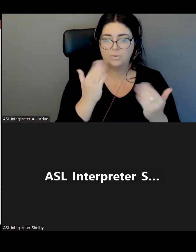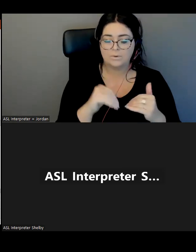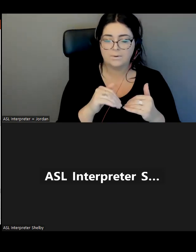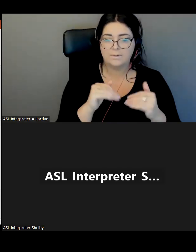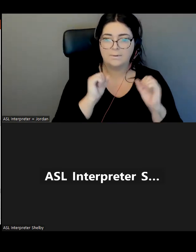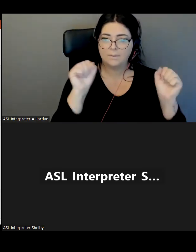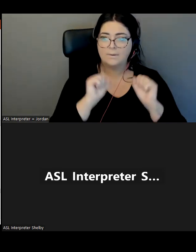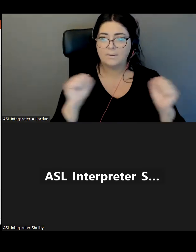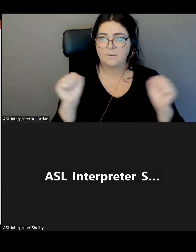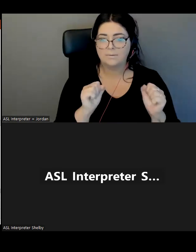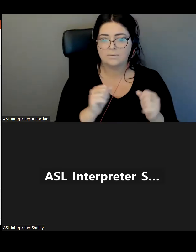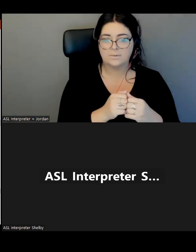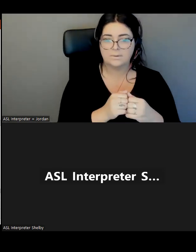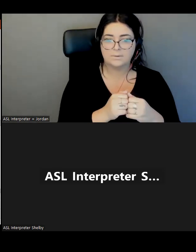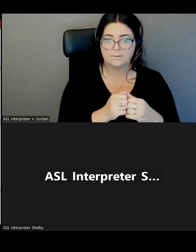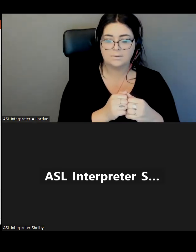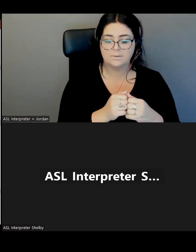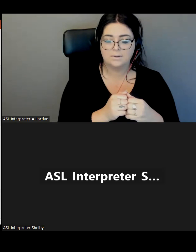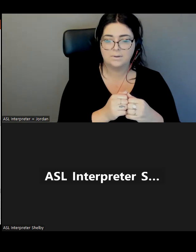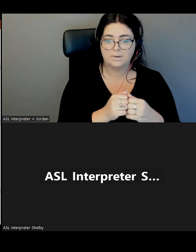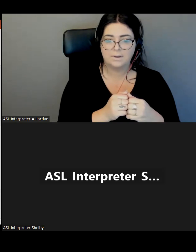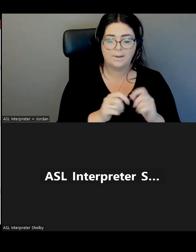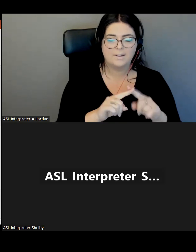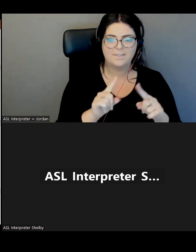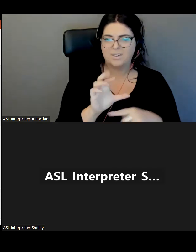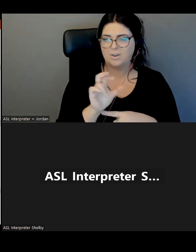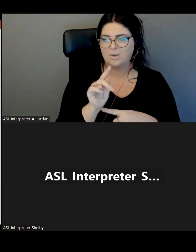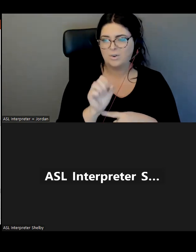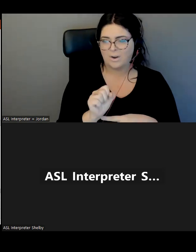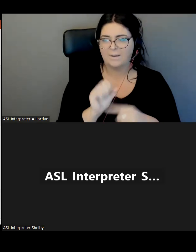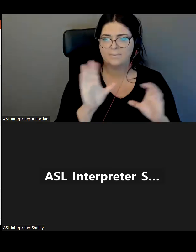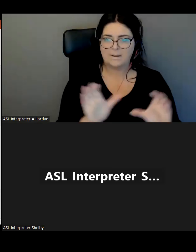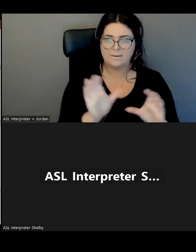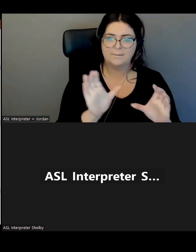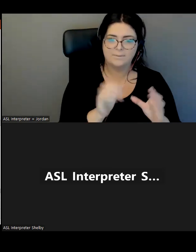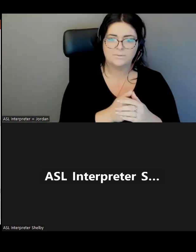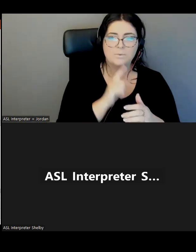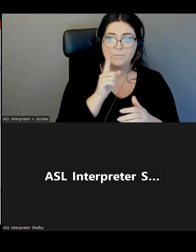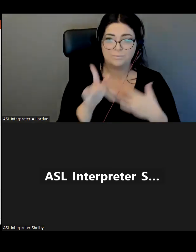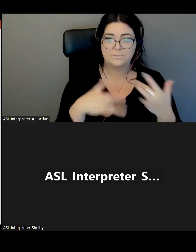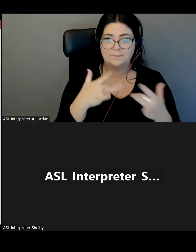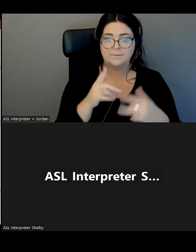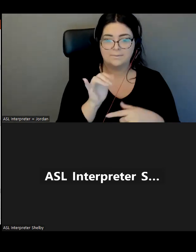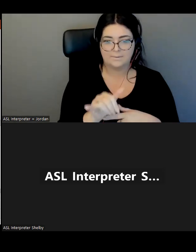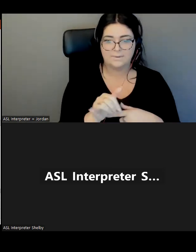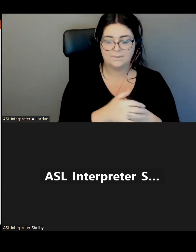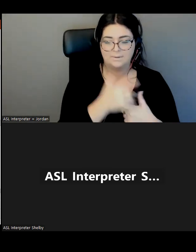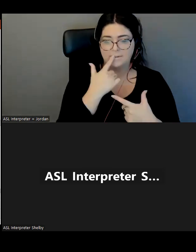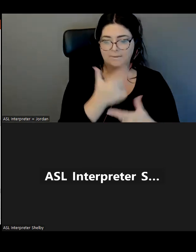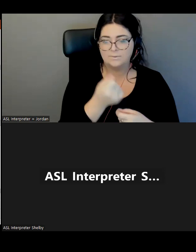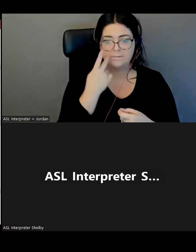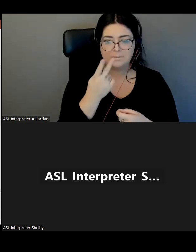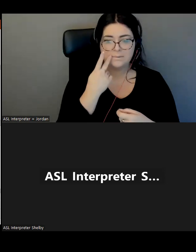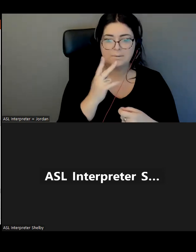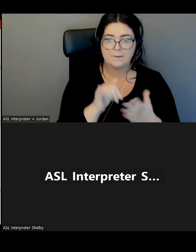and engaging in craft activities and some of the social components. So we're very excited about that and interested to see how that